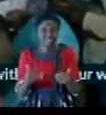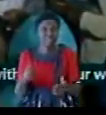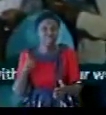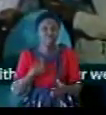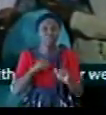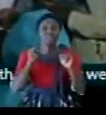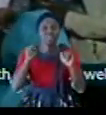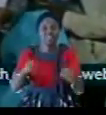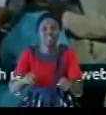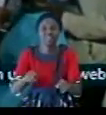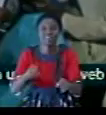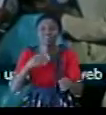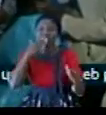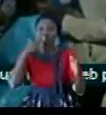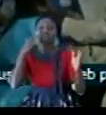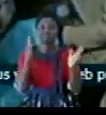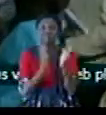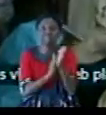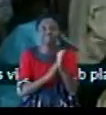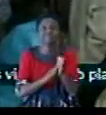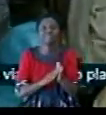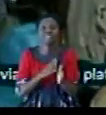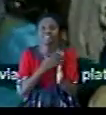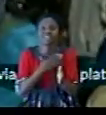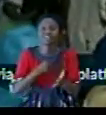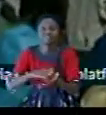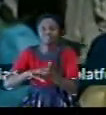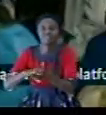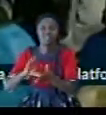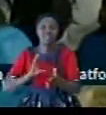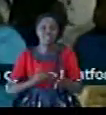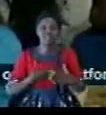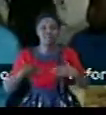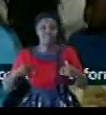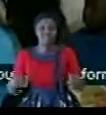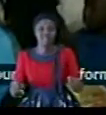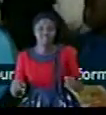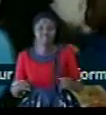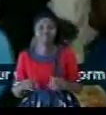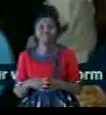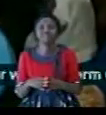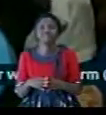our healing. Bring them out quickly, quickly, quickly.